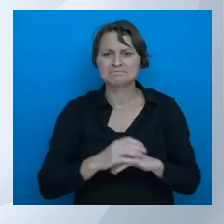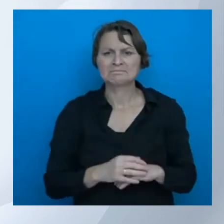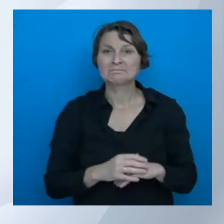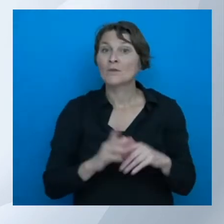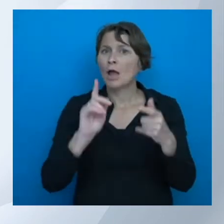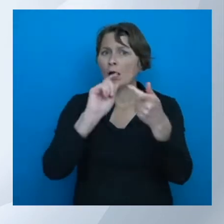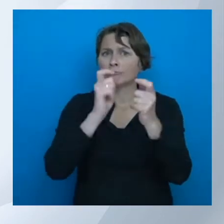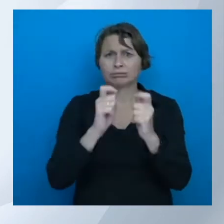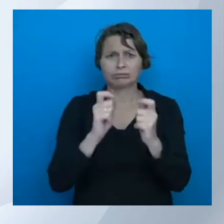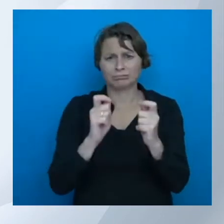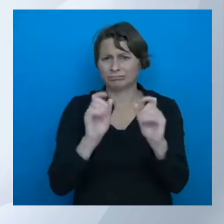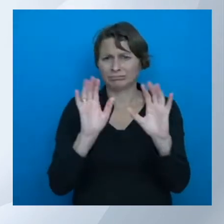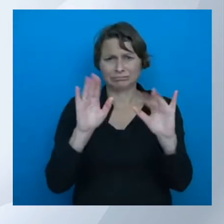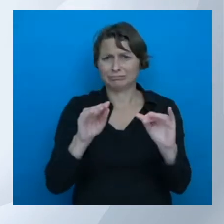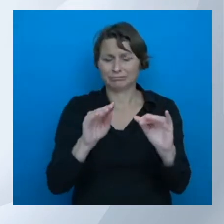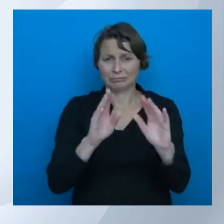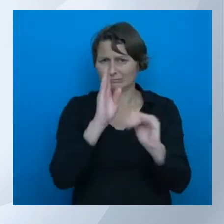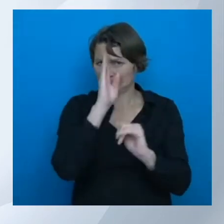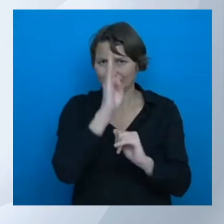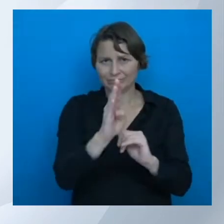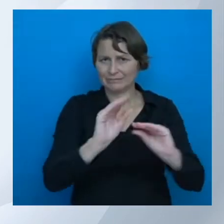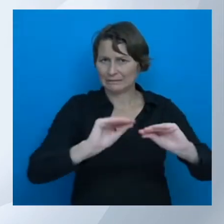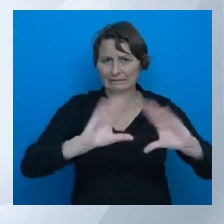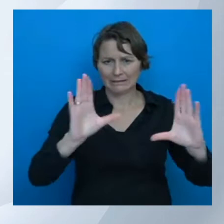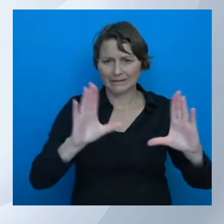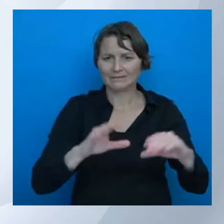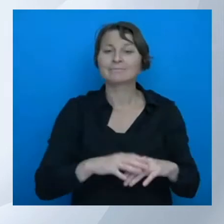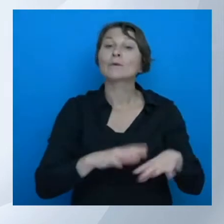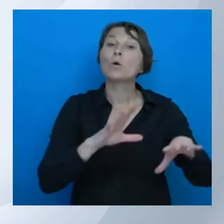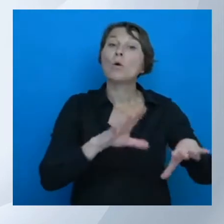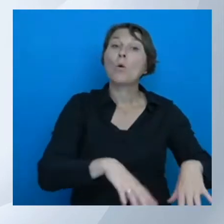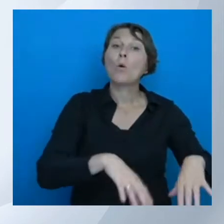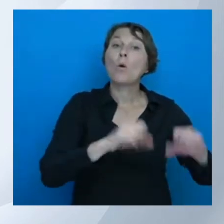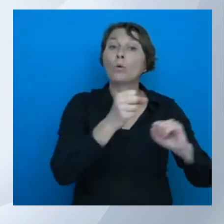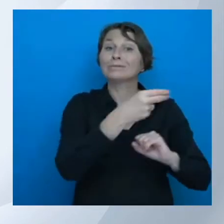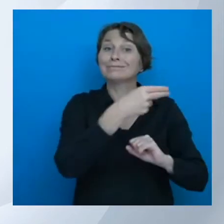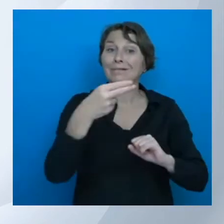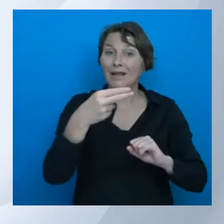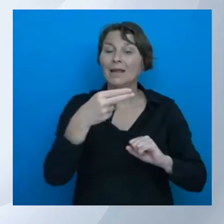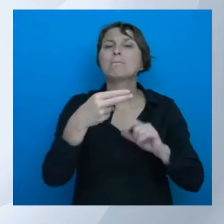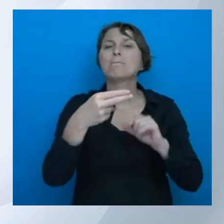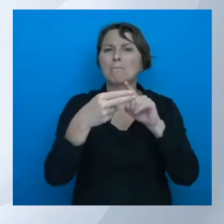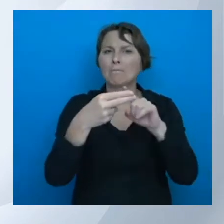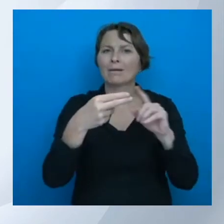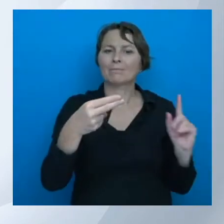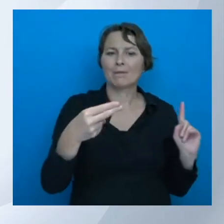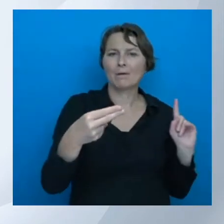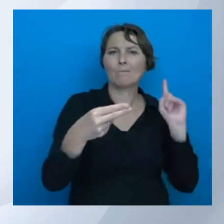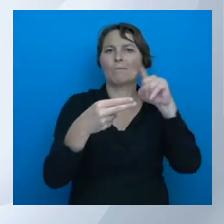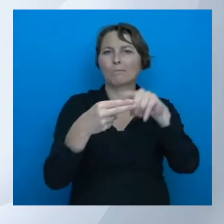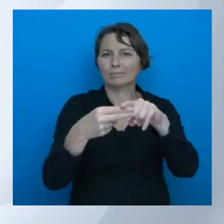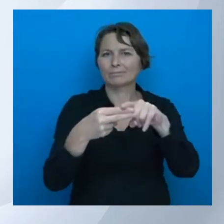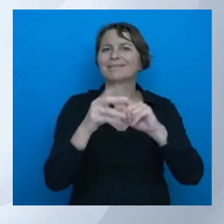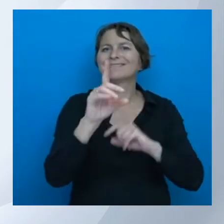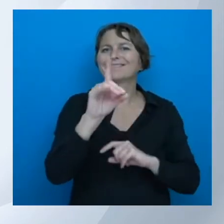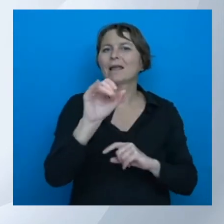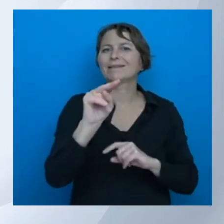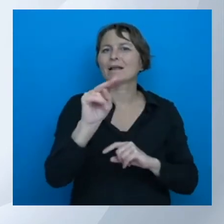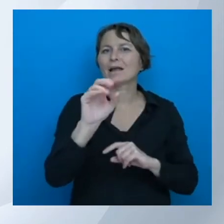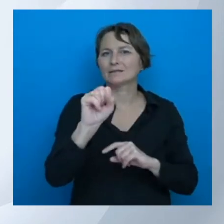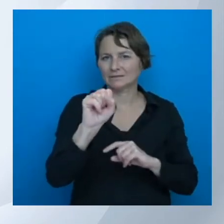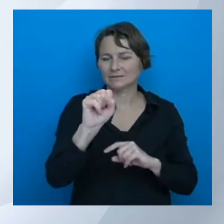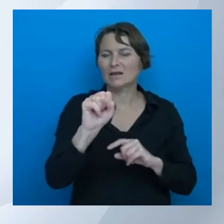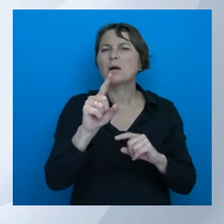straightforward. It gives me a front-end host name. This is a host name that I can point my DNS to, but I can also serve my traffic through as